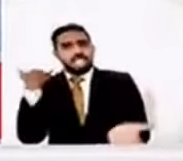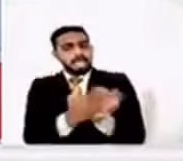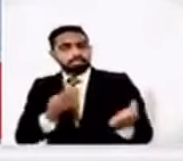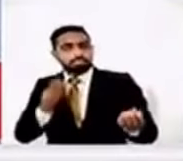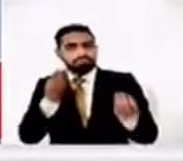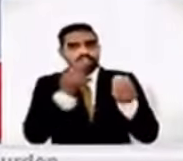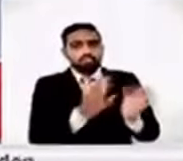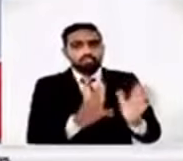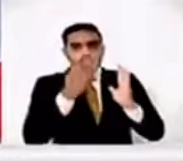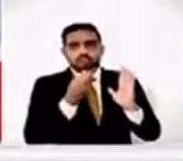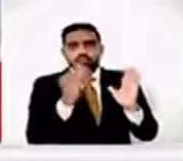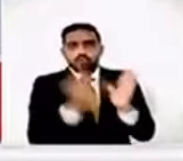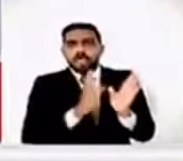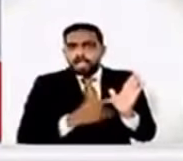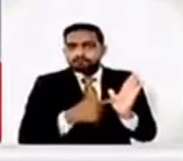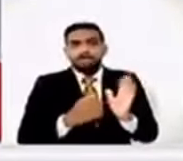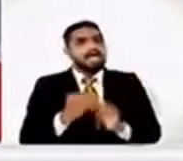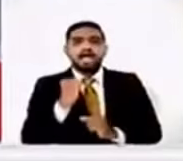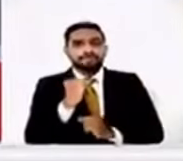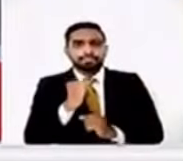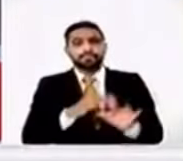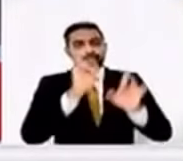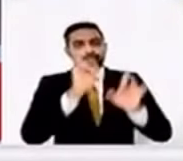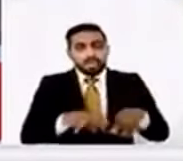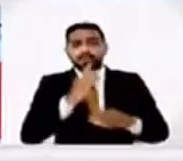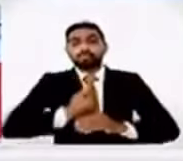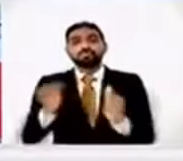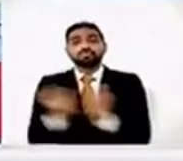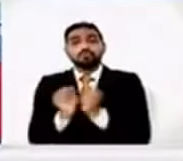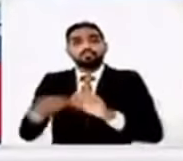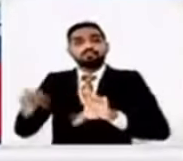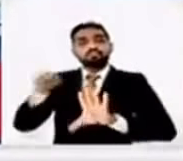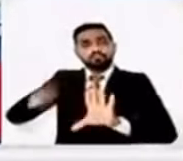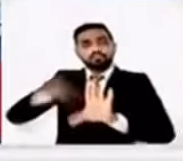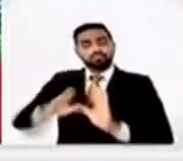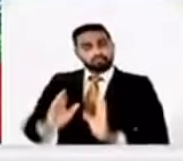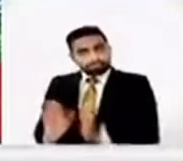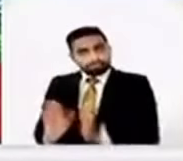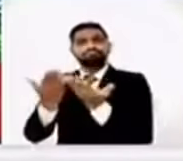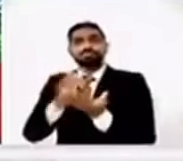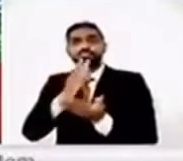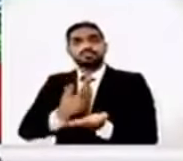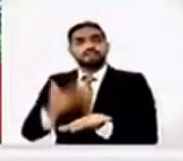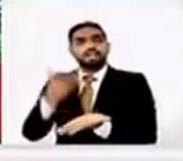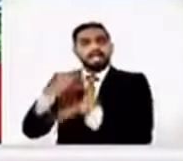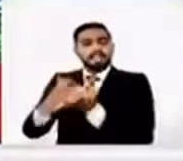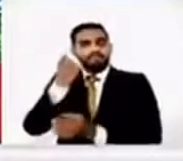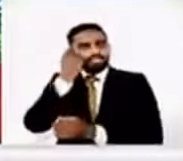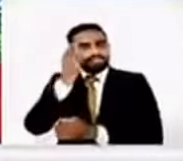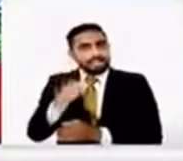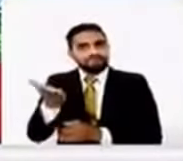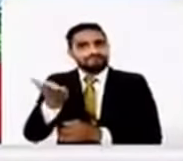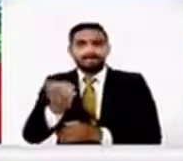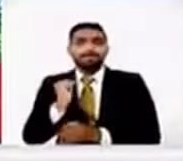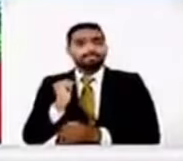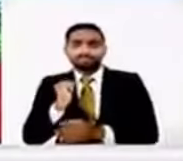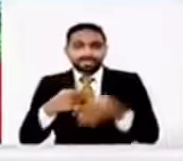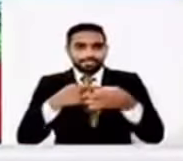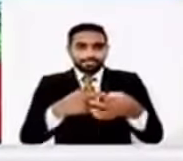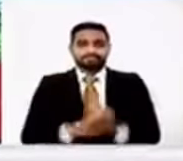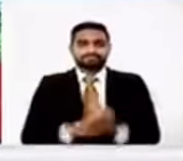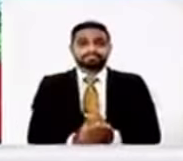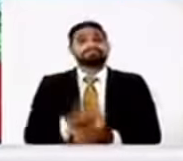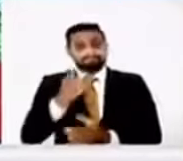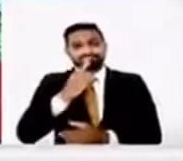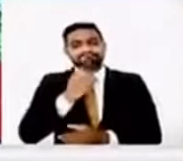training has also been given top priority by this government. Now this is a very interesting area. We have